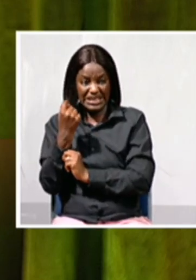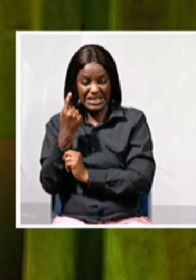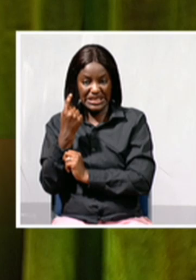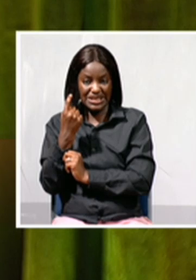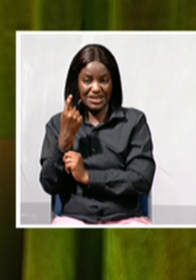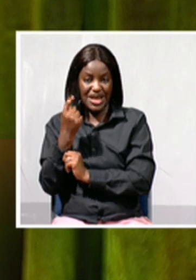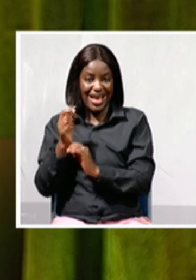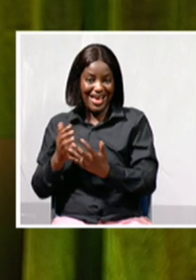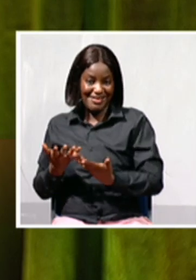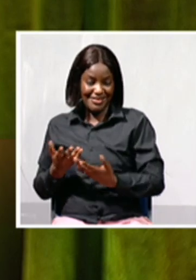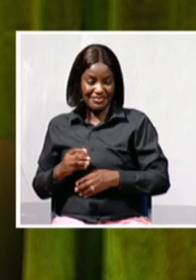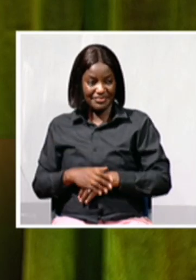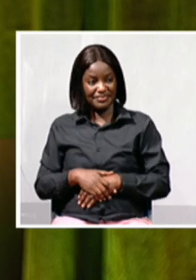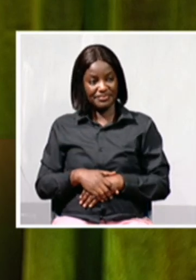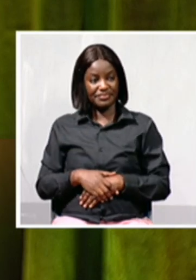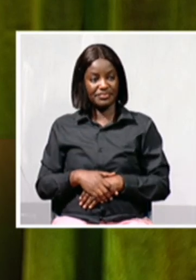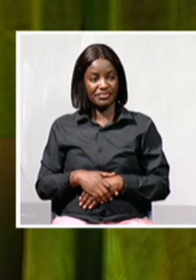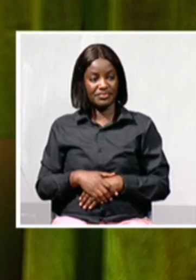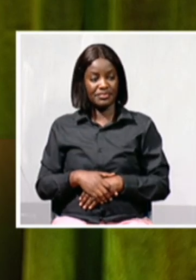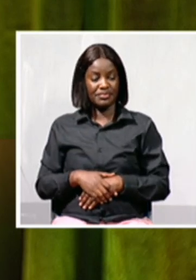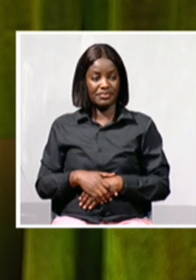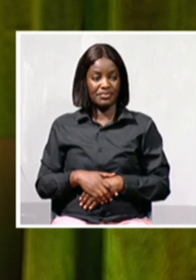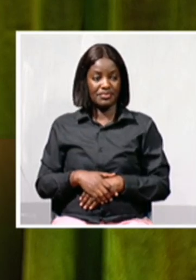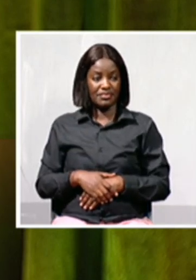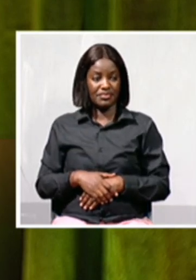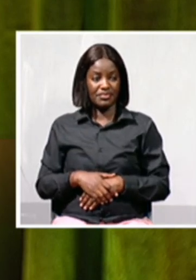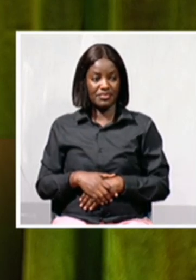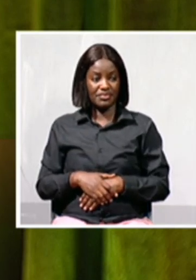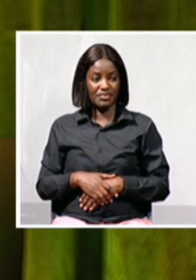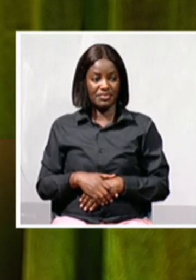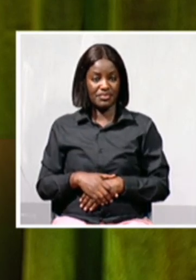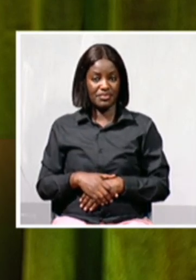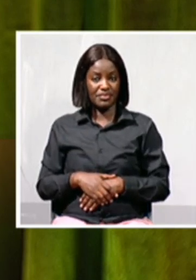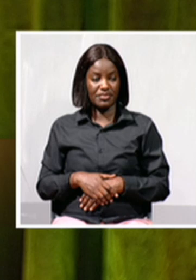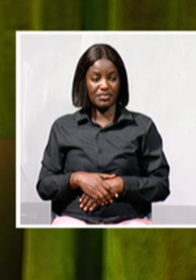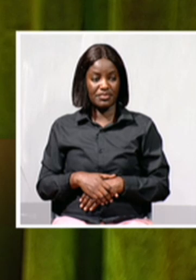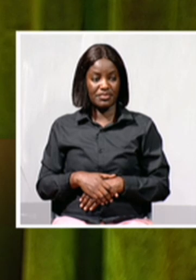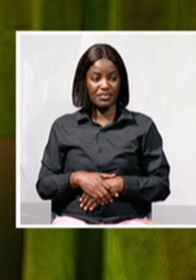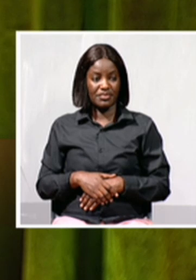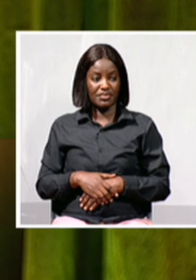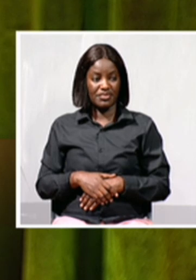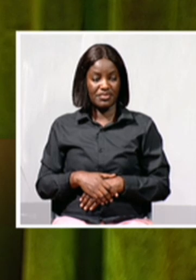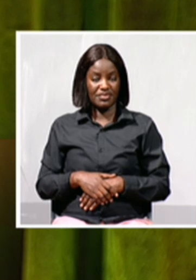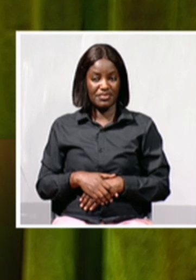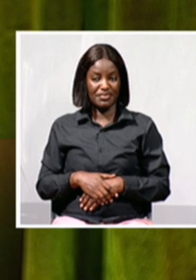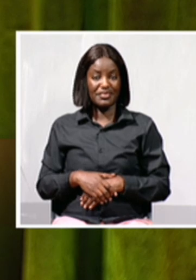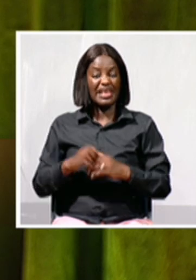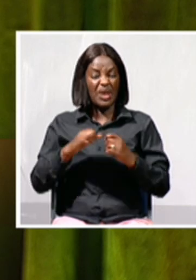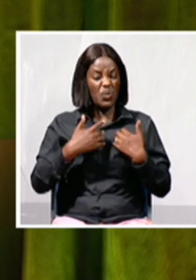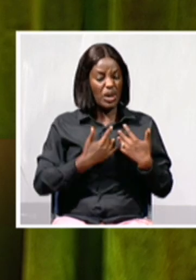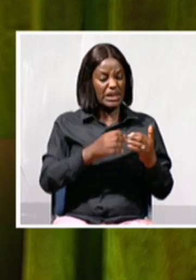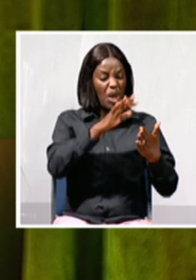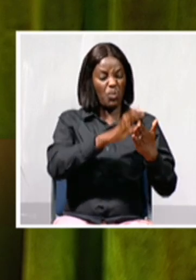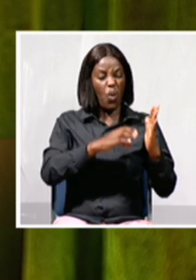person is what I'm trying to aim at. Are you calling for the supreme law of the land to be translated into young people's lingo? Not necessarily